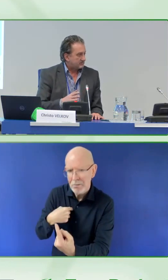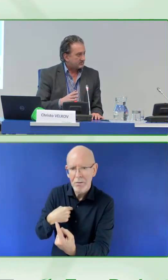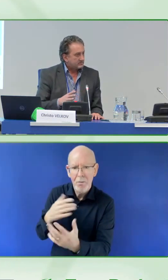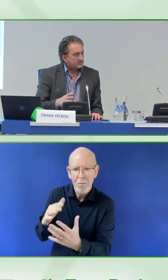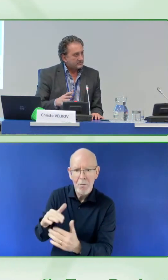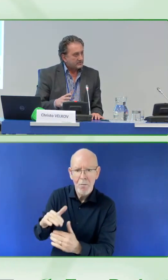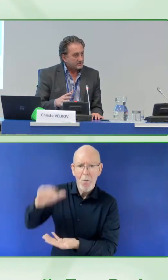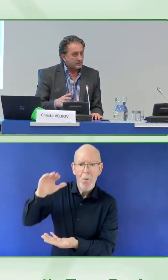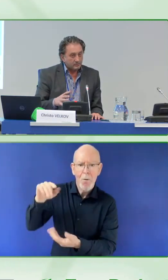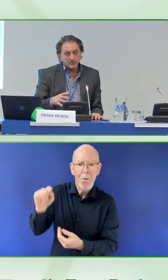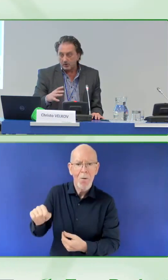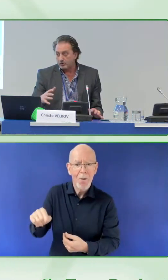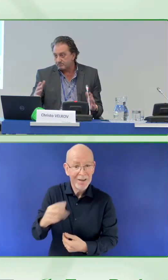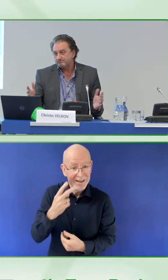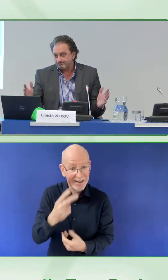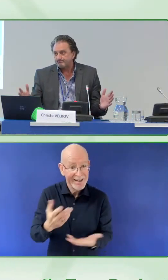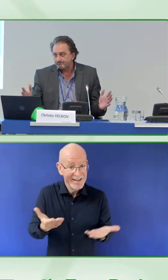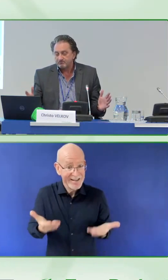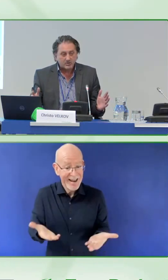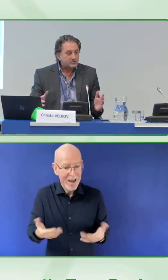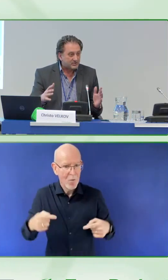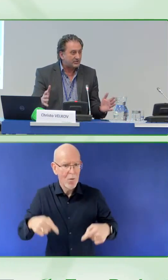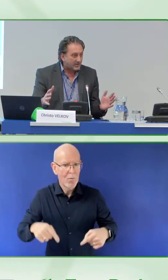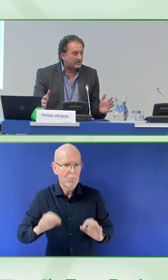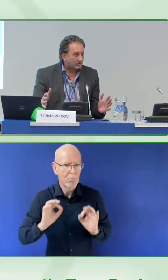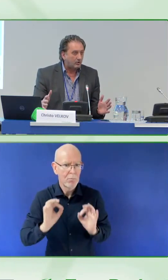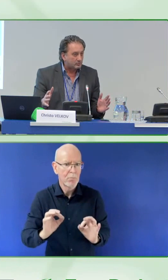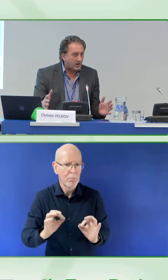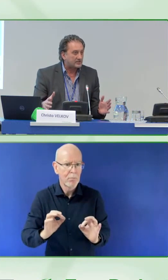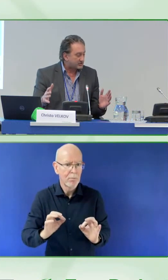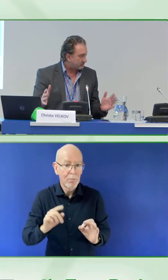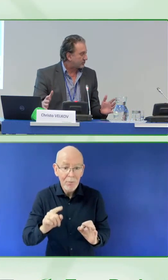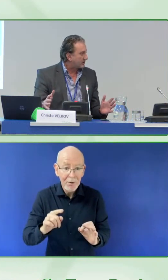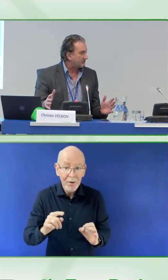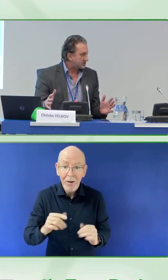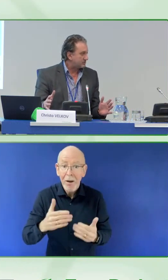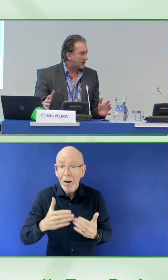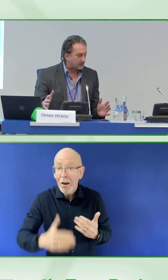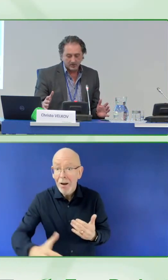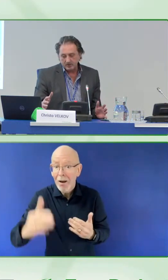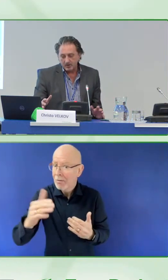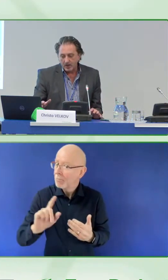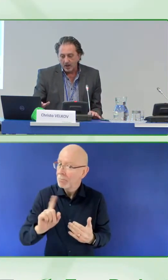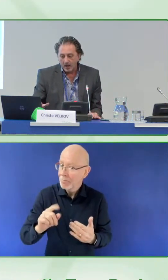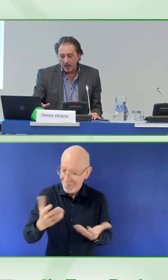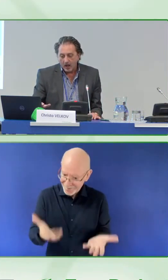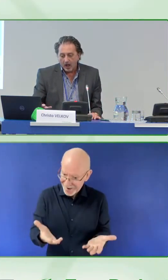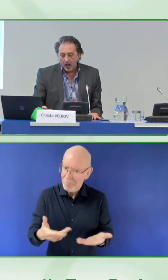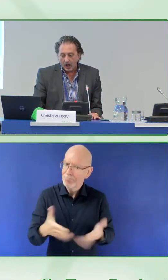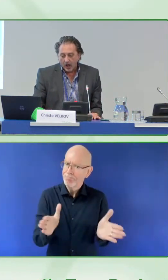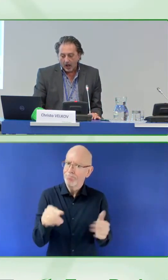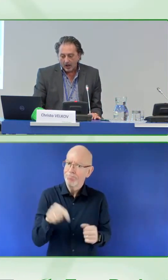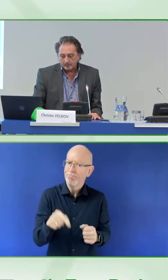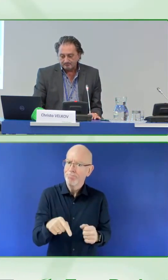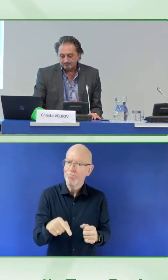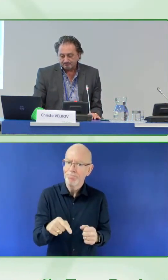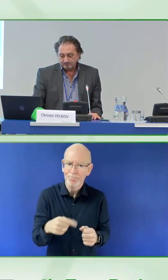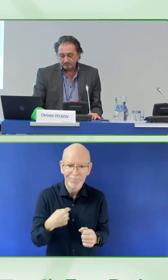gone. So, you know, consider that a call to action for all of us together.